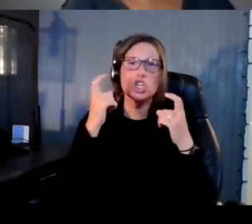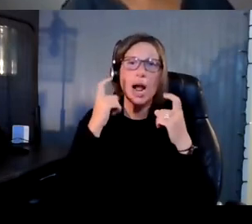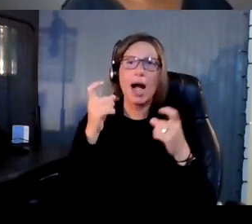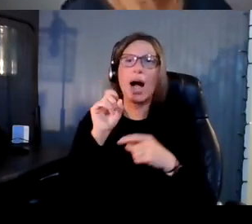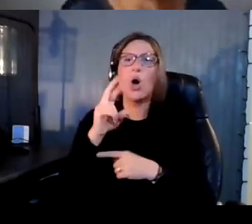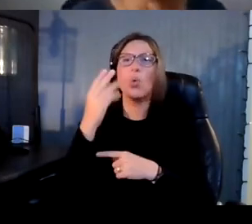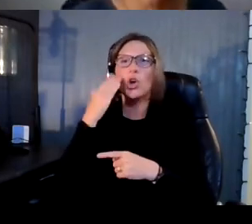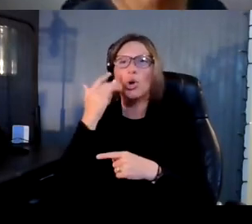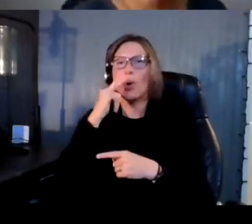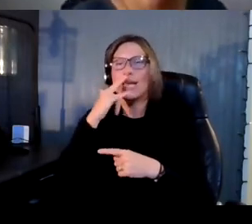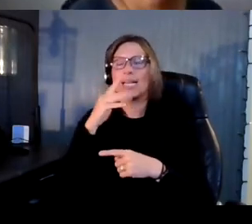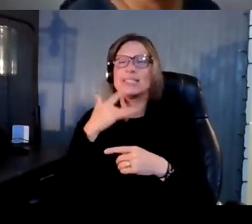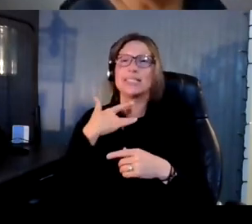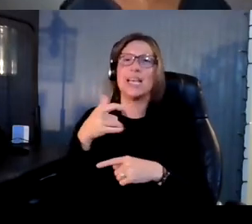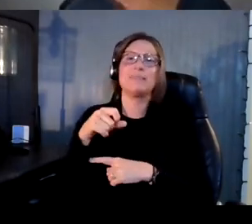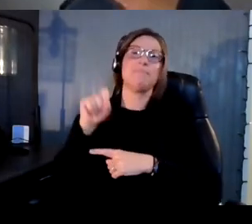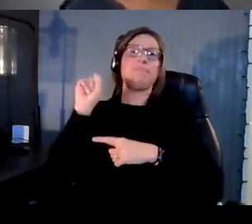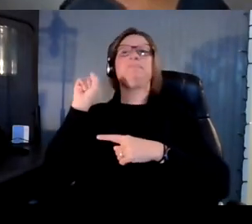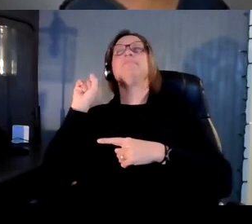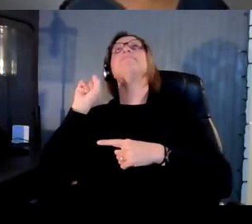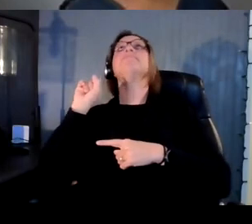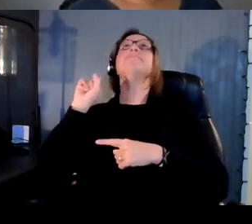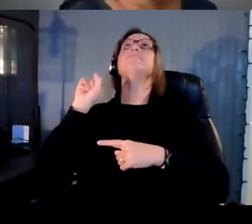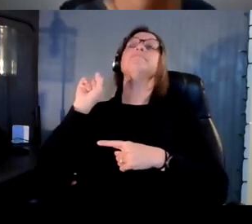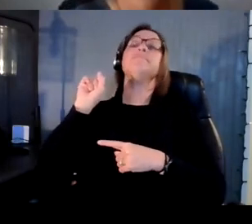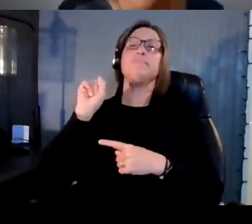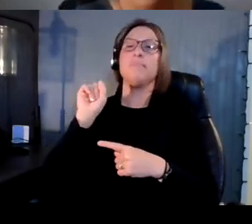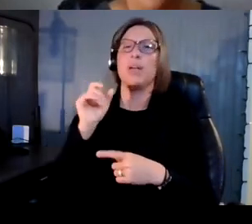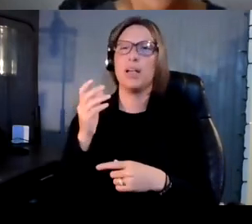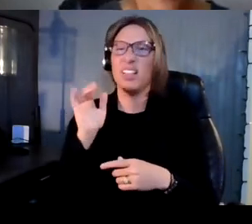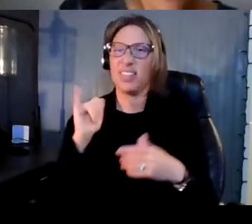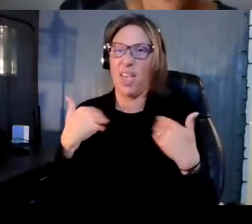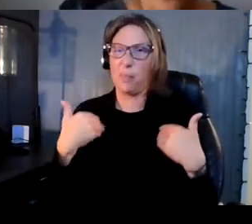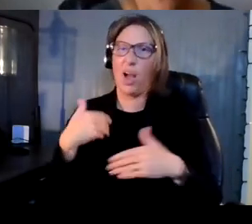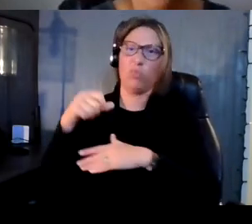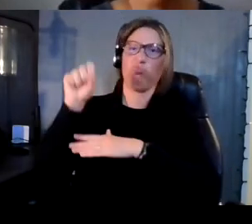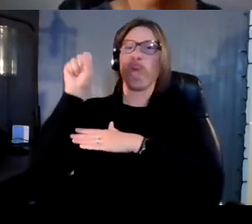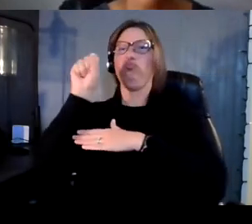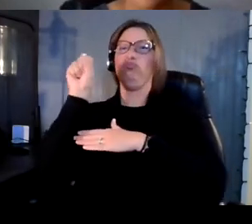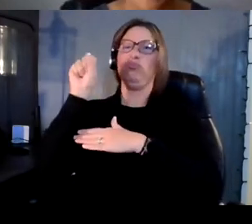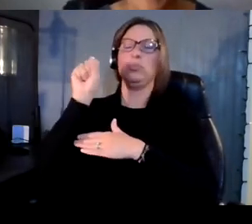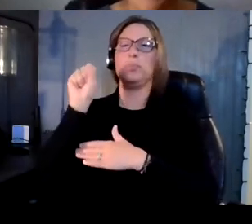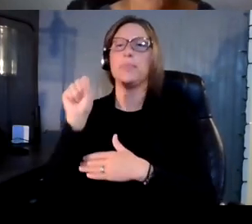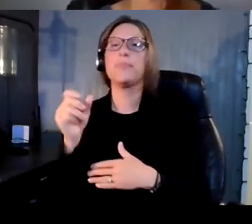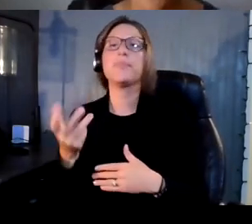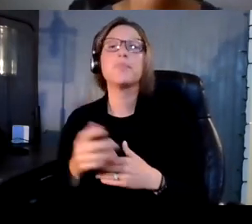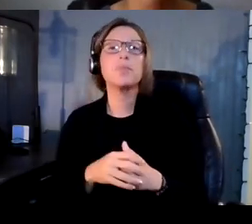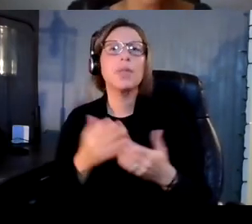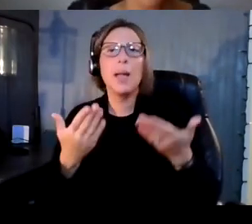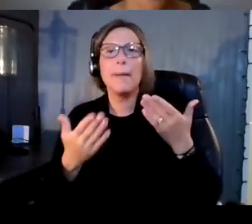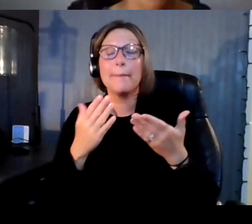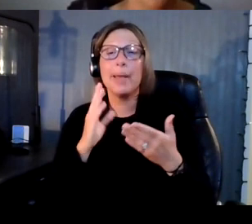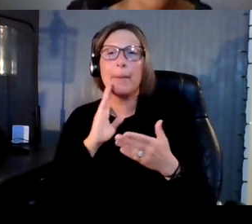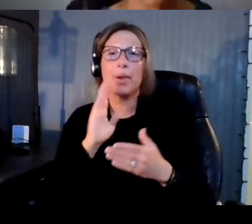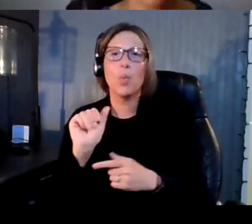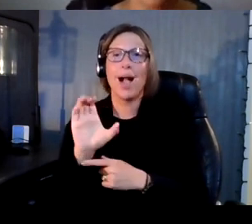bow back and do that kind of body posturing thing, or they may act on people